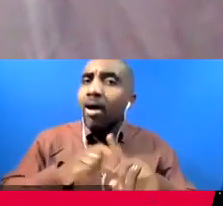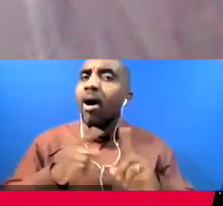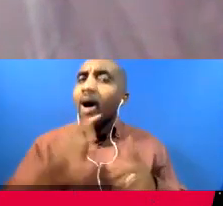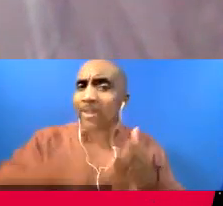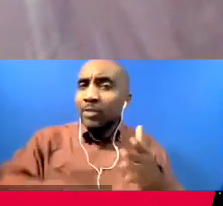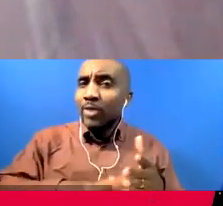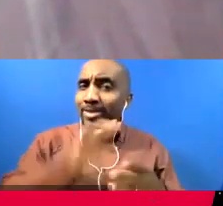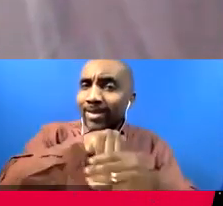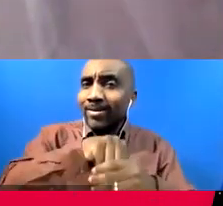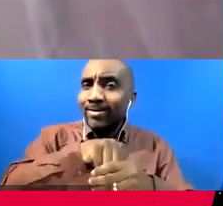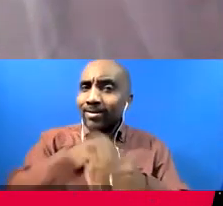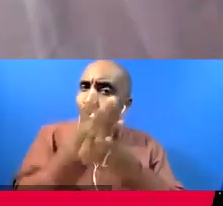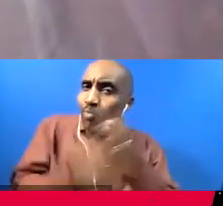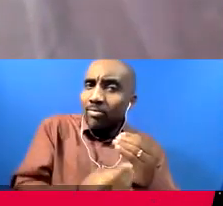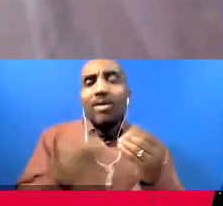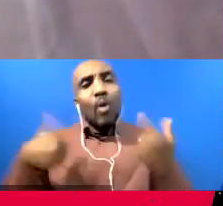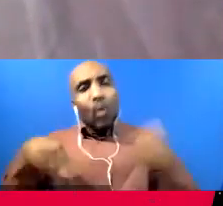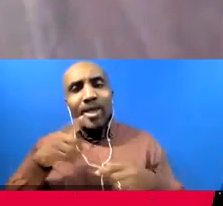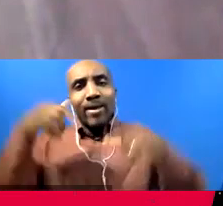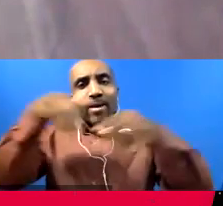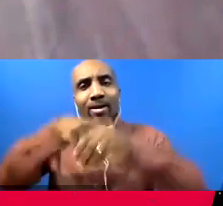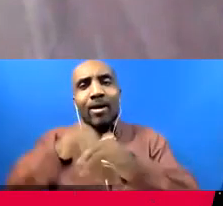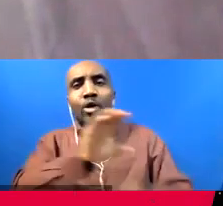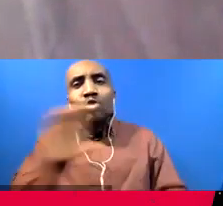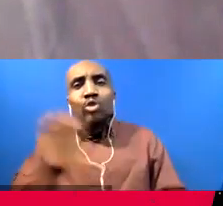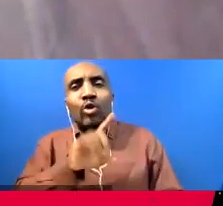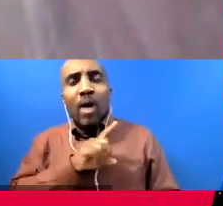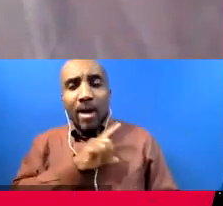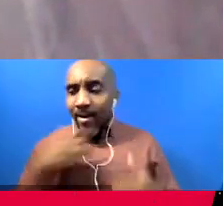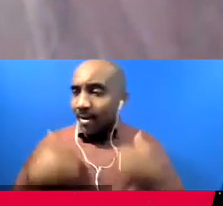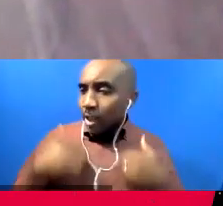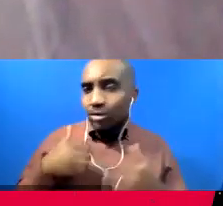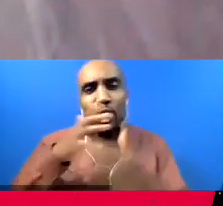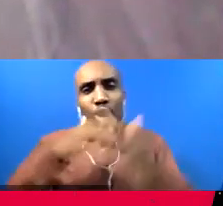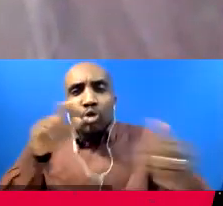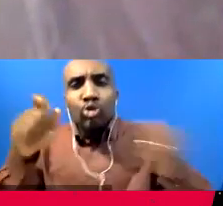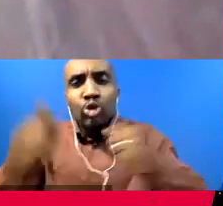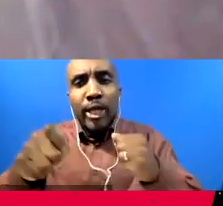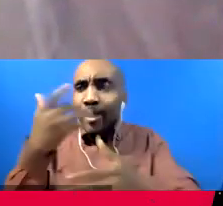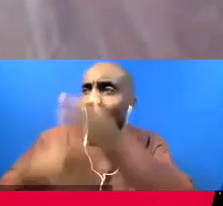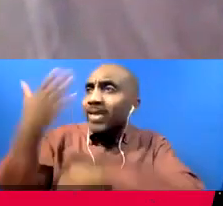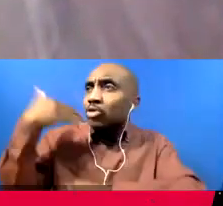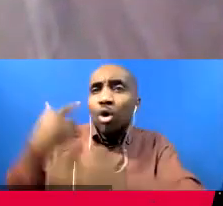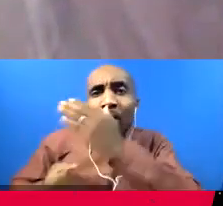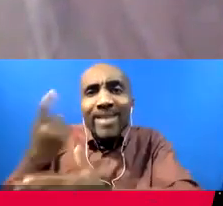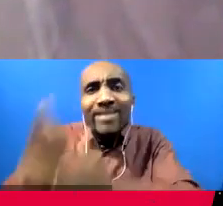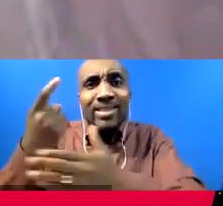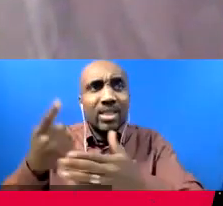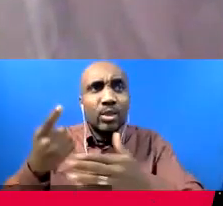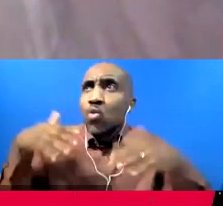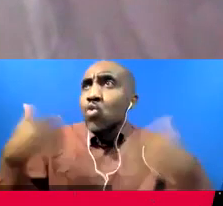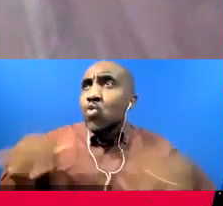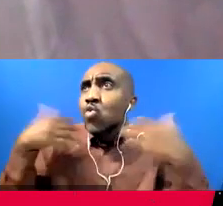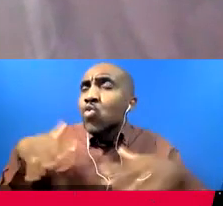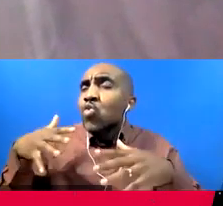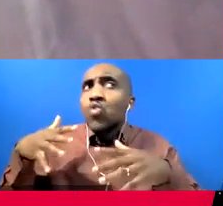you know, all of us, we're here today because we have an interest in social change. We're interested in historical moments